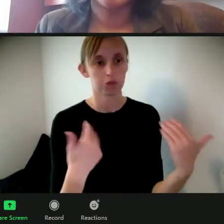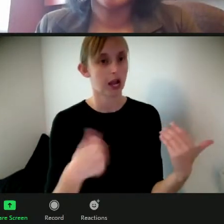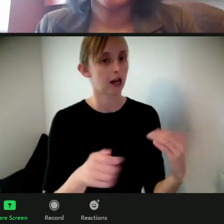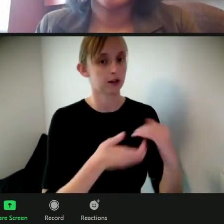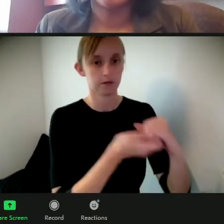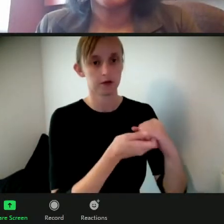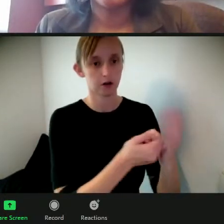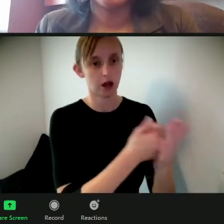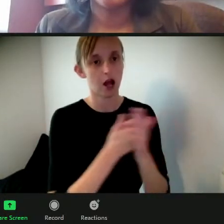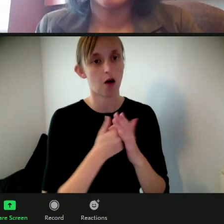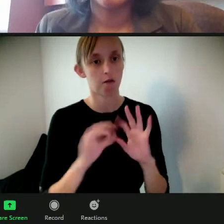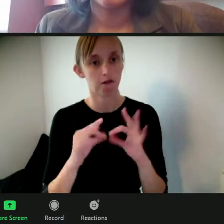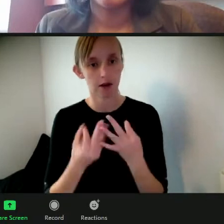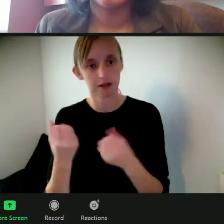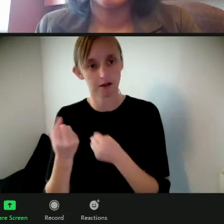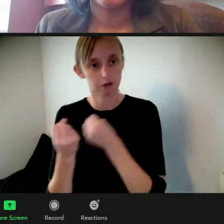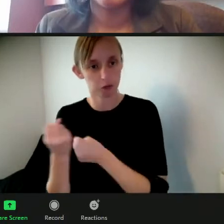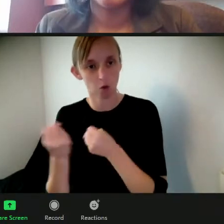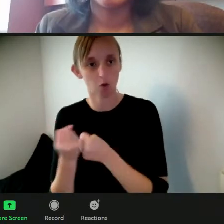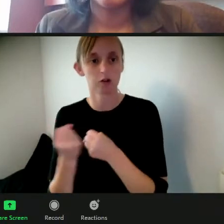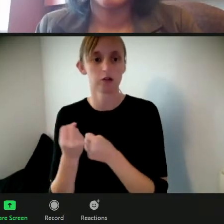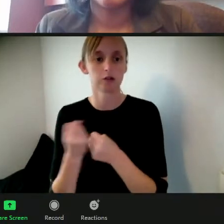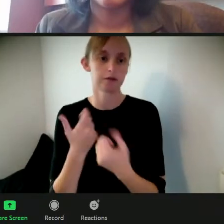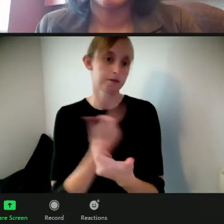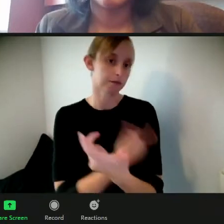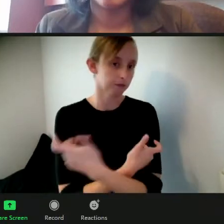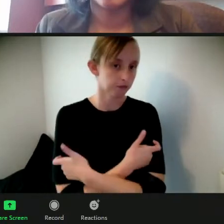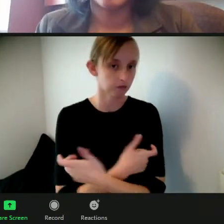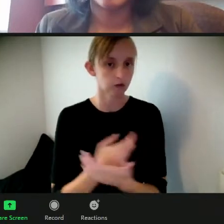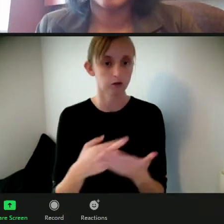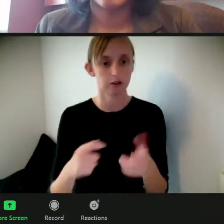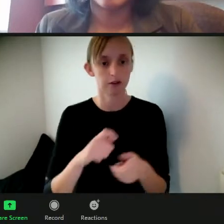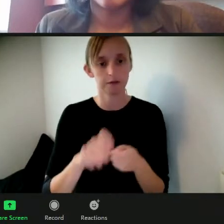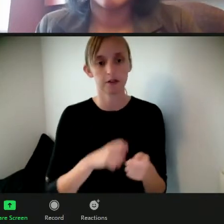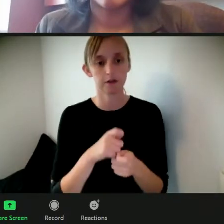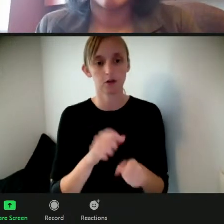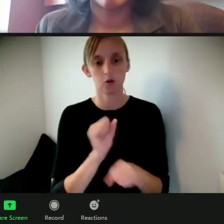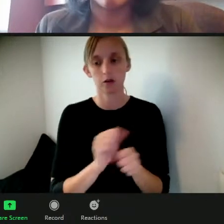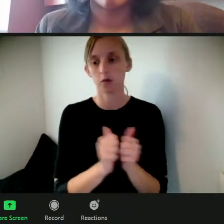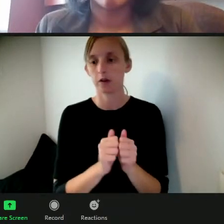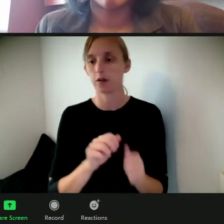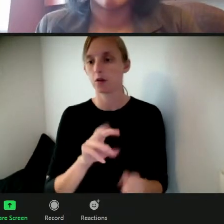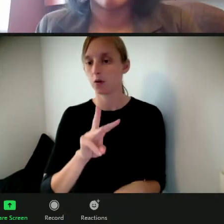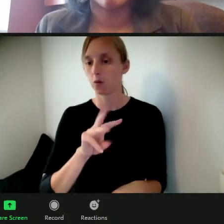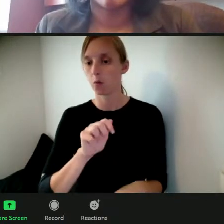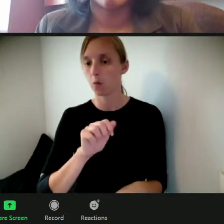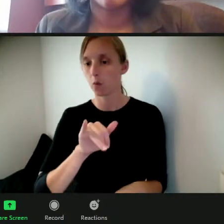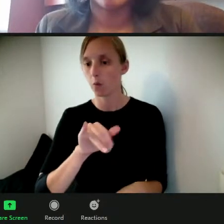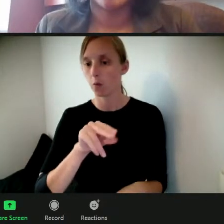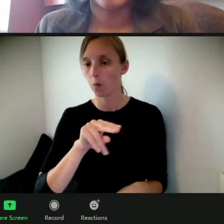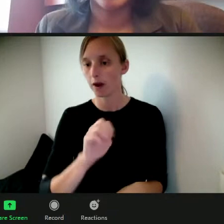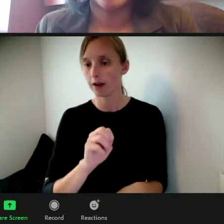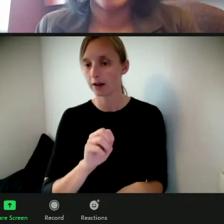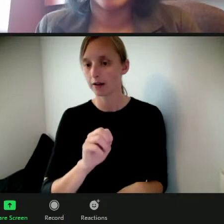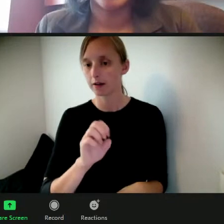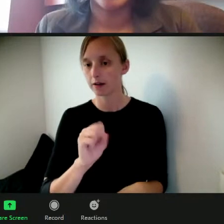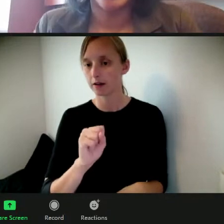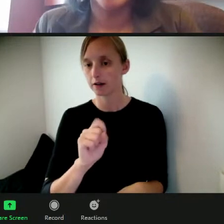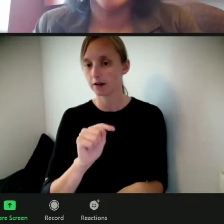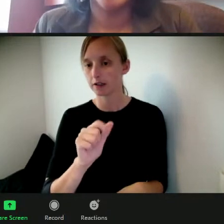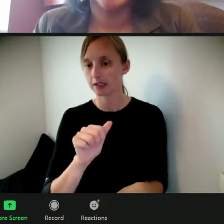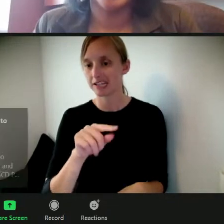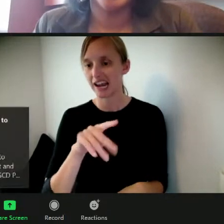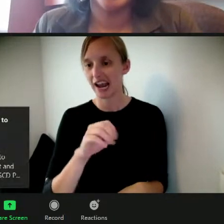that wraparound support. To name one specifically, we've been working with Wayne State as well. And I'm just going to do a plug because I'm an alumni too,